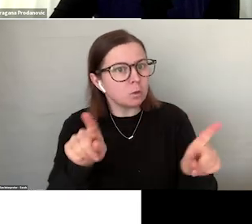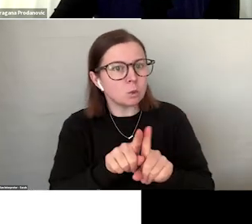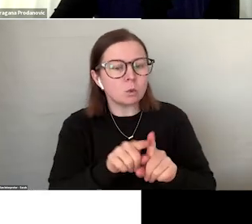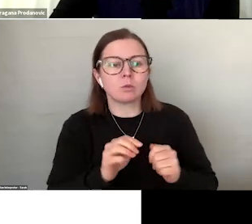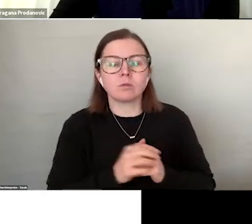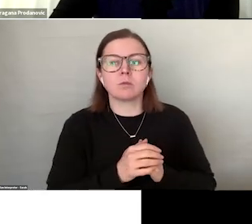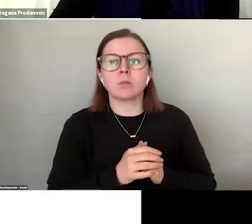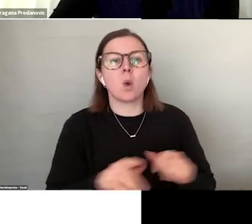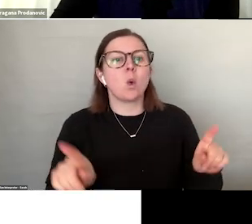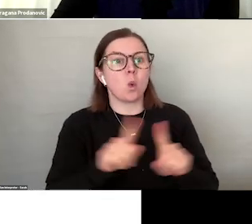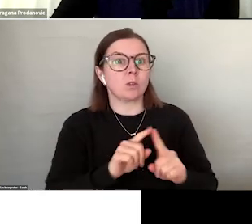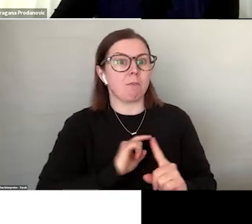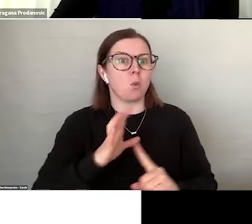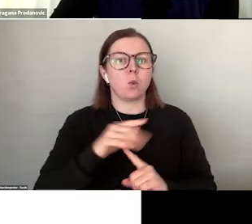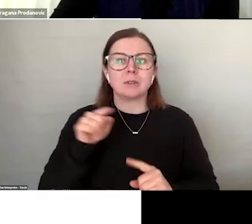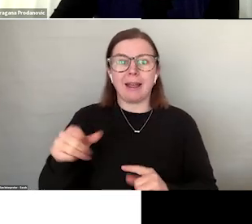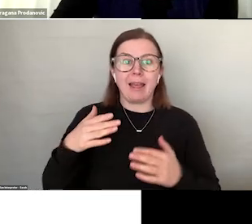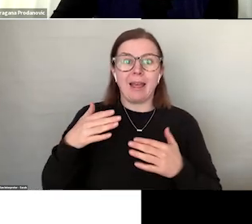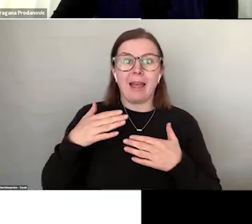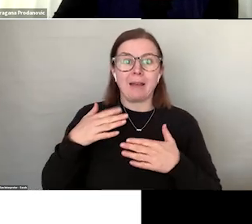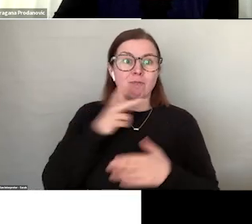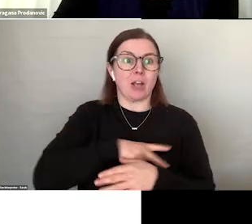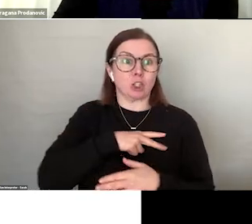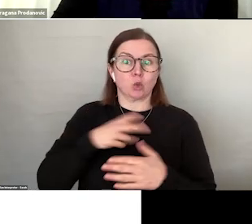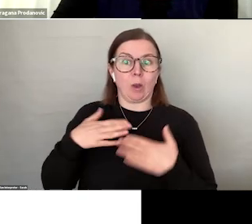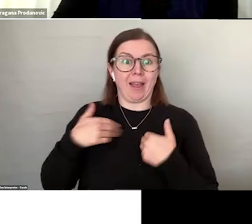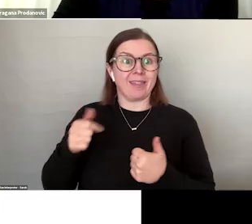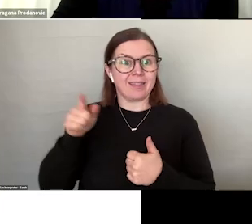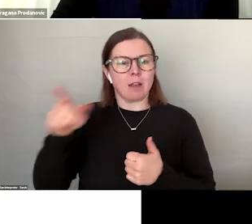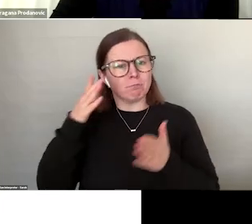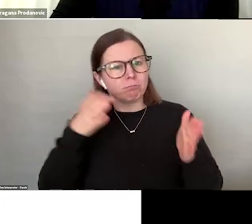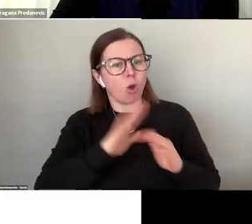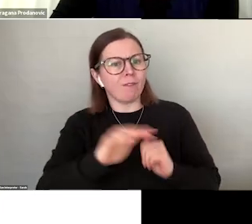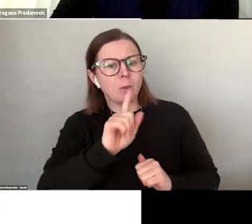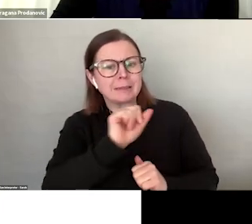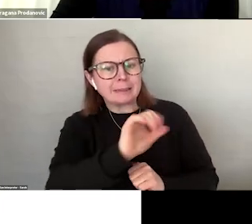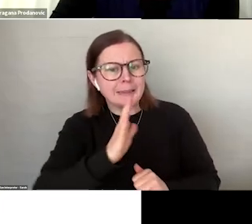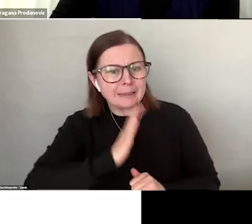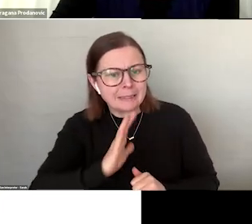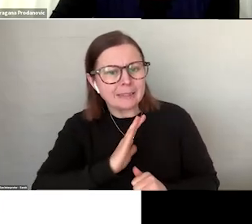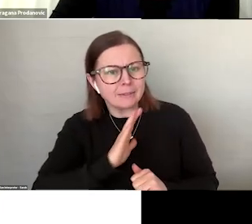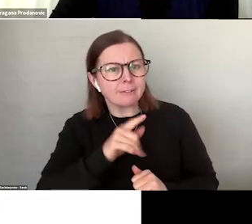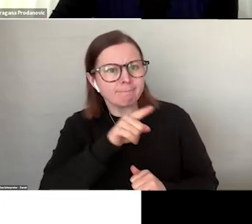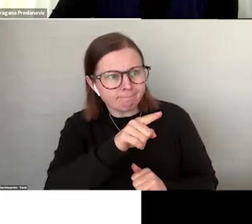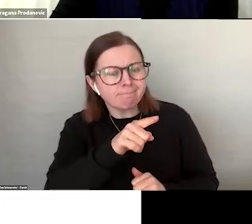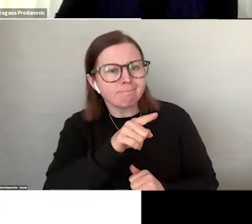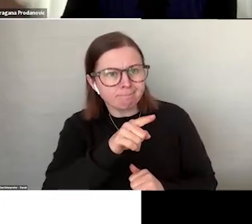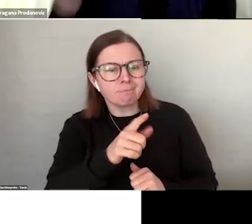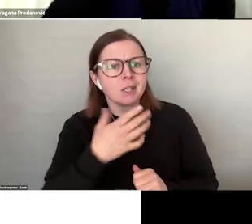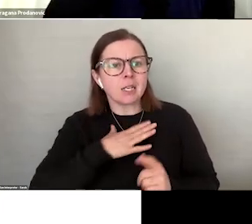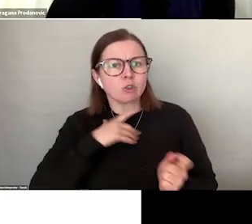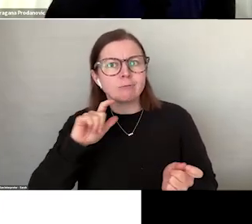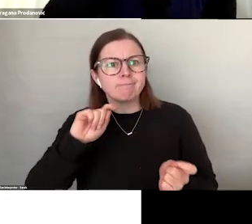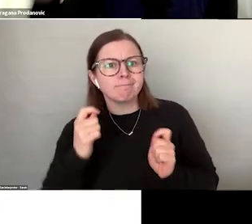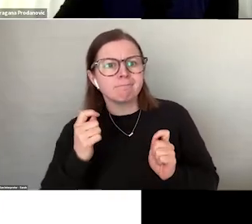the healthcare professionals actually listen to the personal needs of the patient and then apply reasonable adjustments,